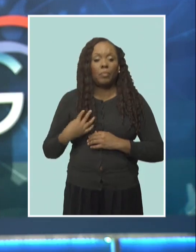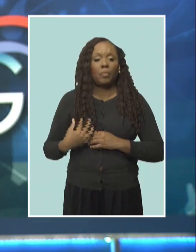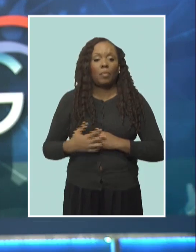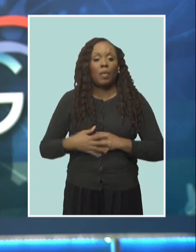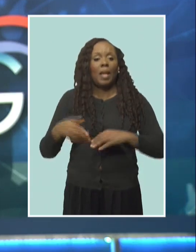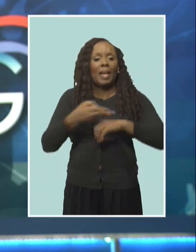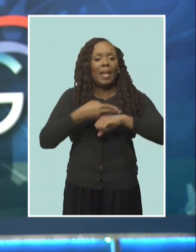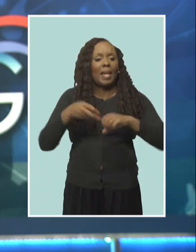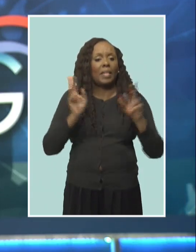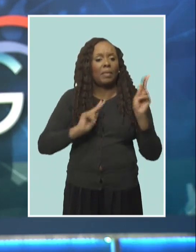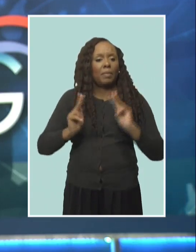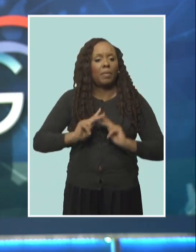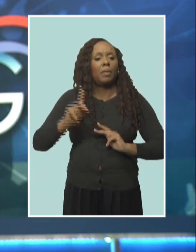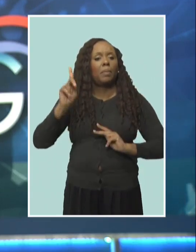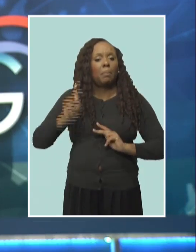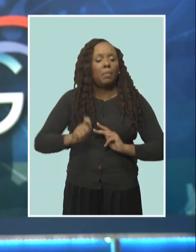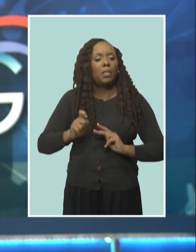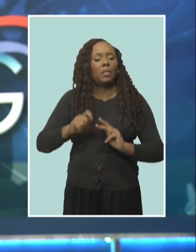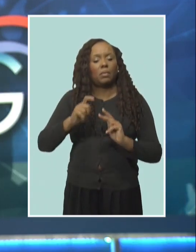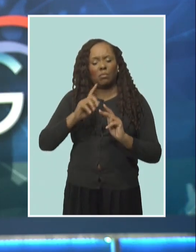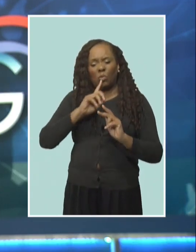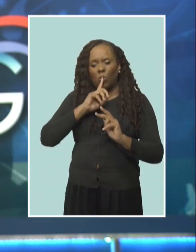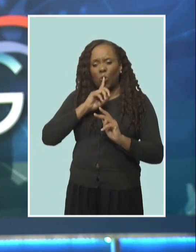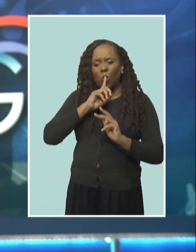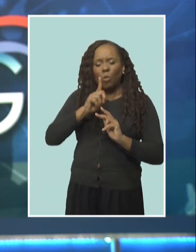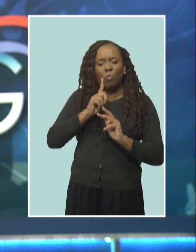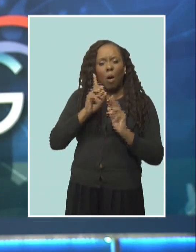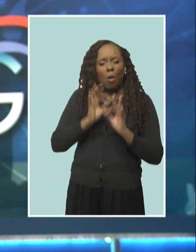to be addressed at the meeting.